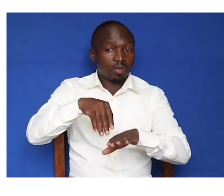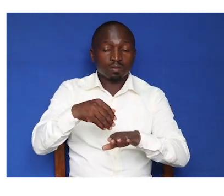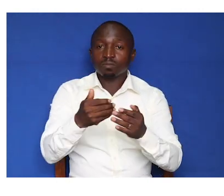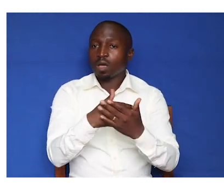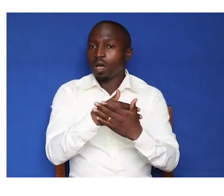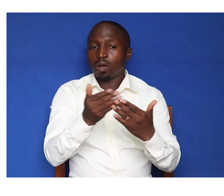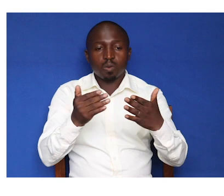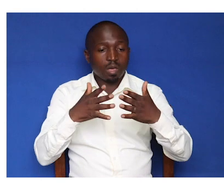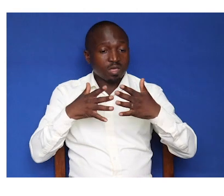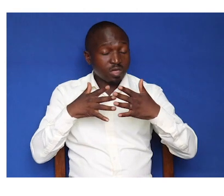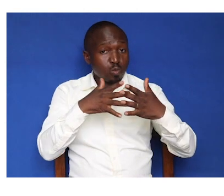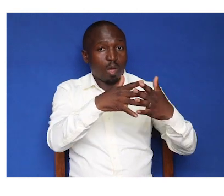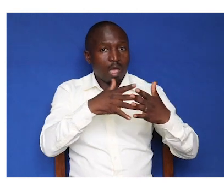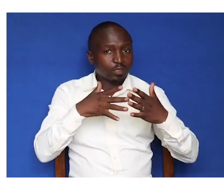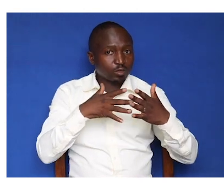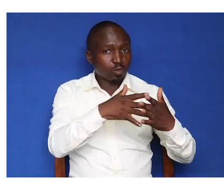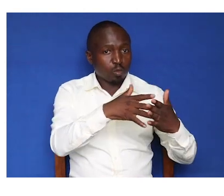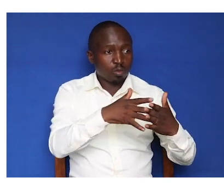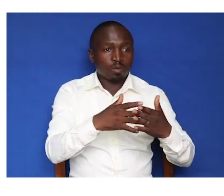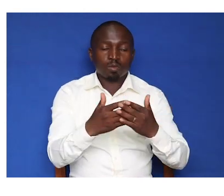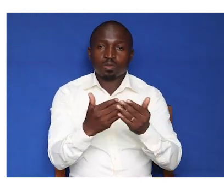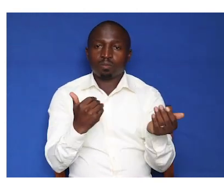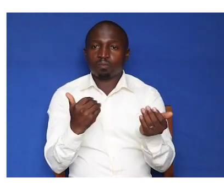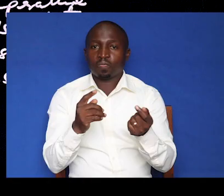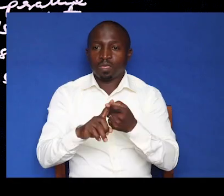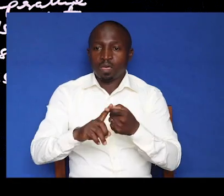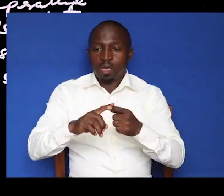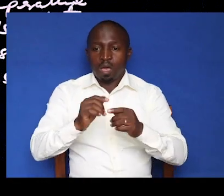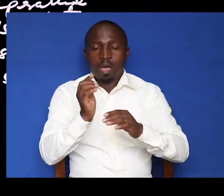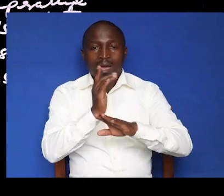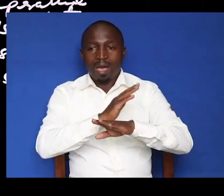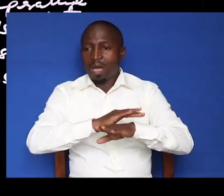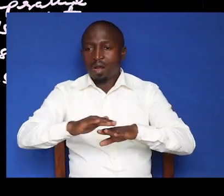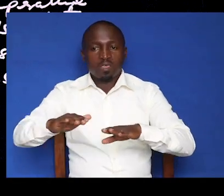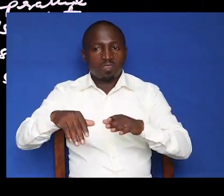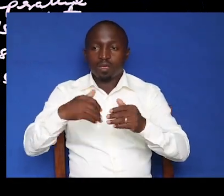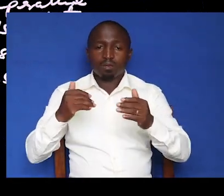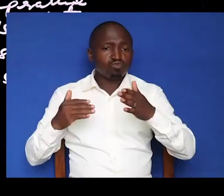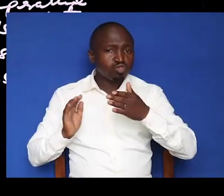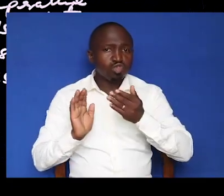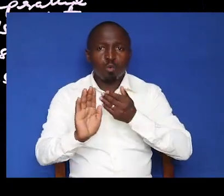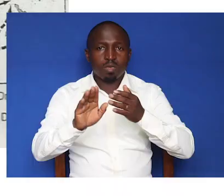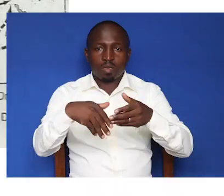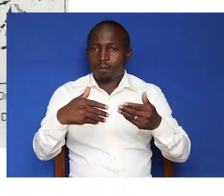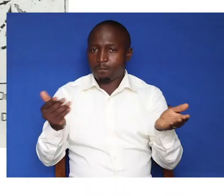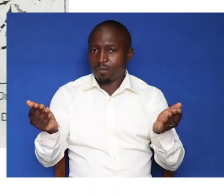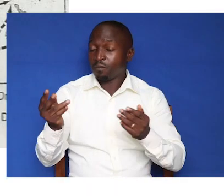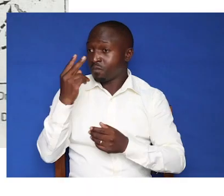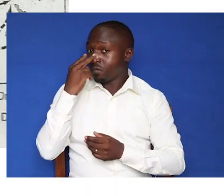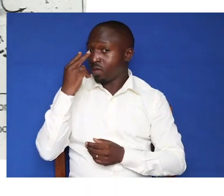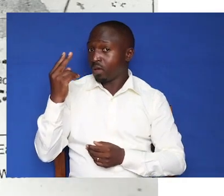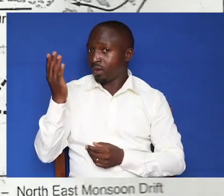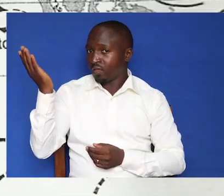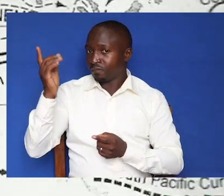no interruption by the absence of the large land masses. So you can check there.